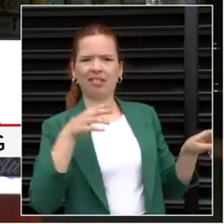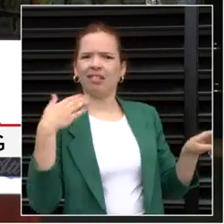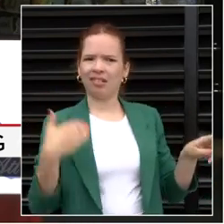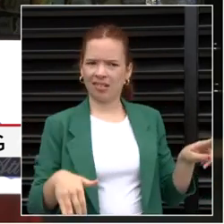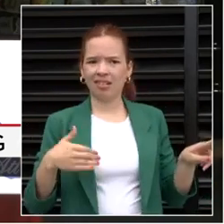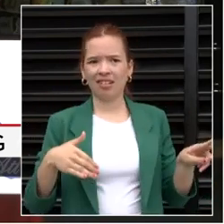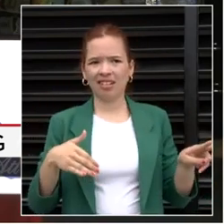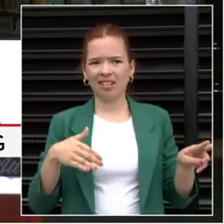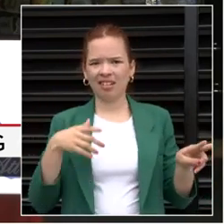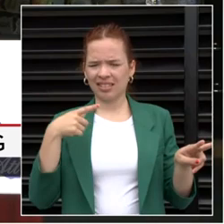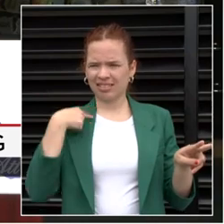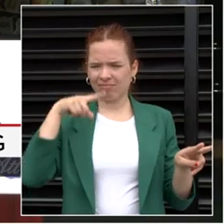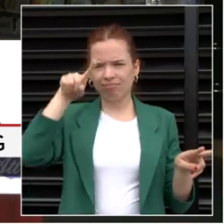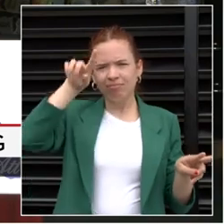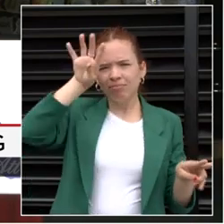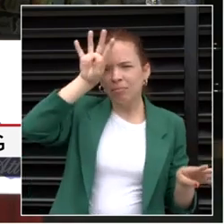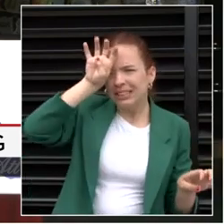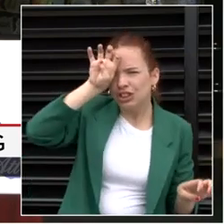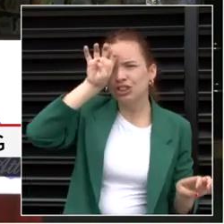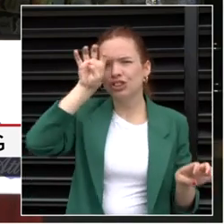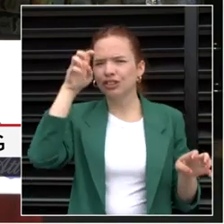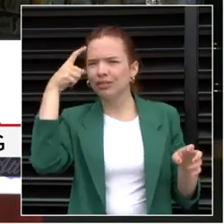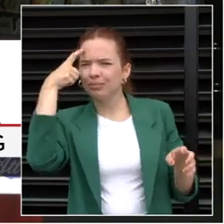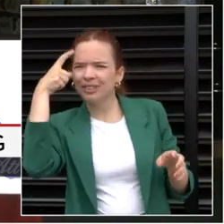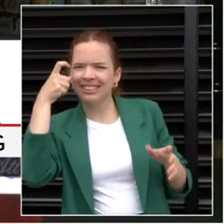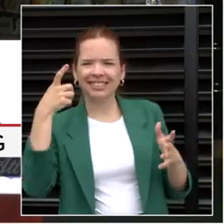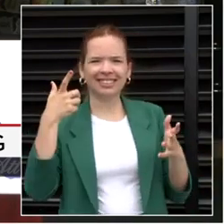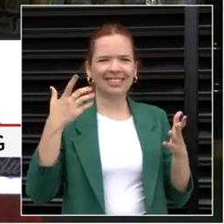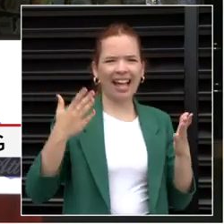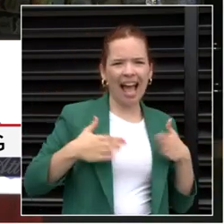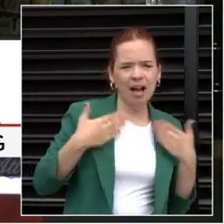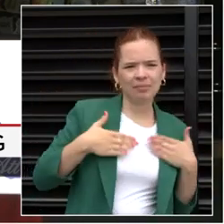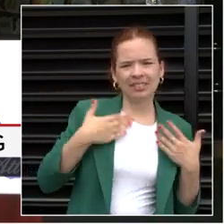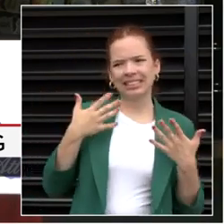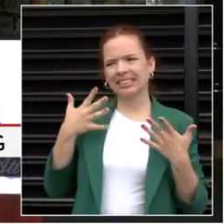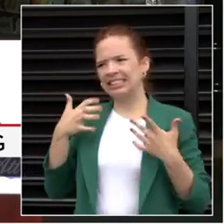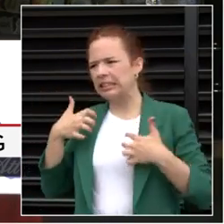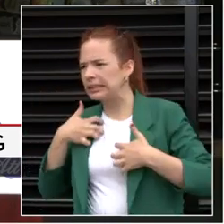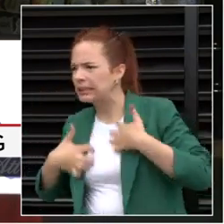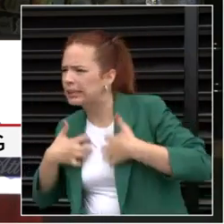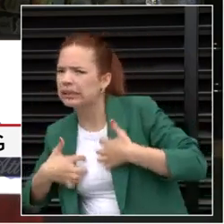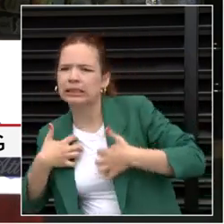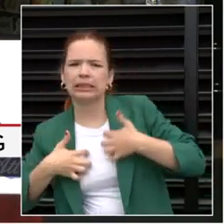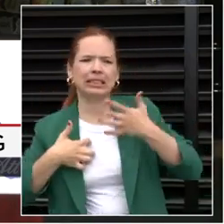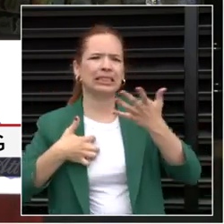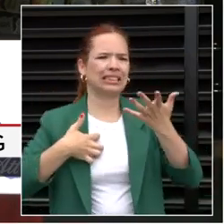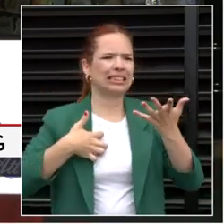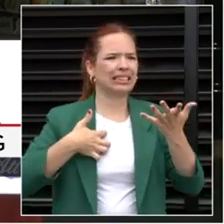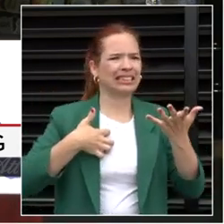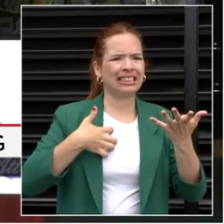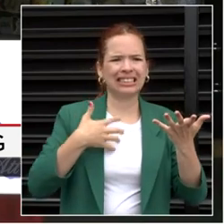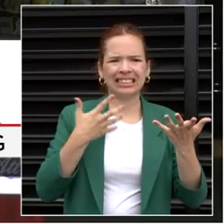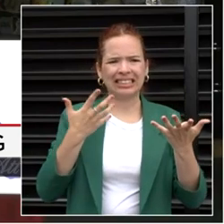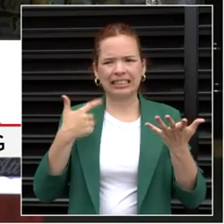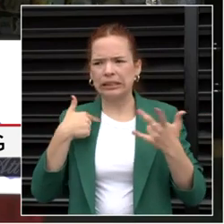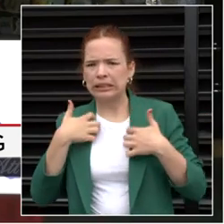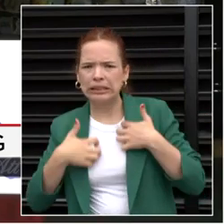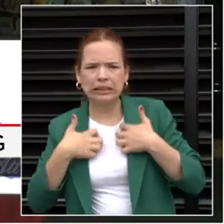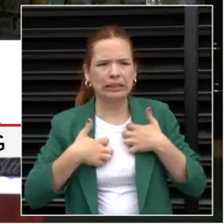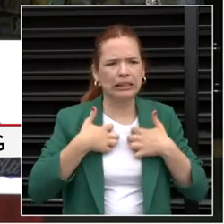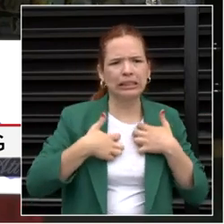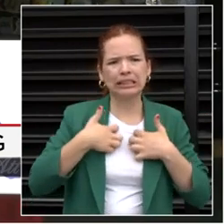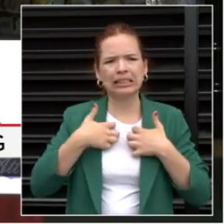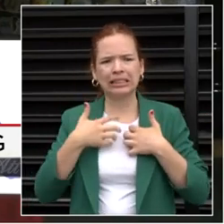the angst of being human were worked out in the primacy and sweat of direct contact.